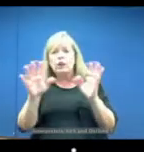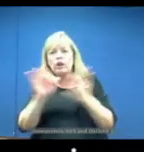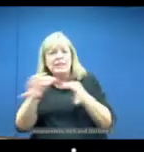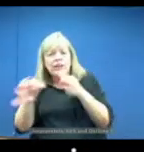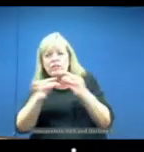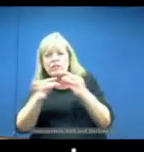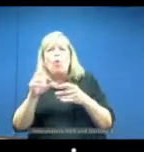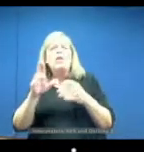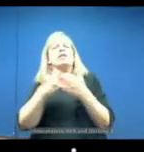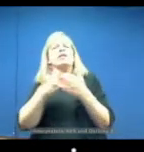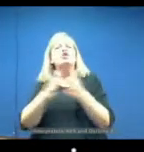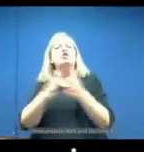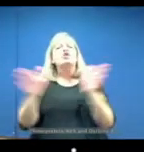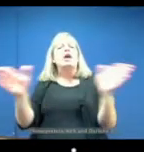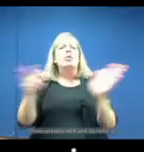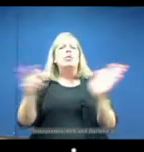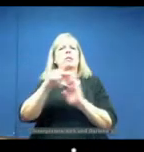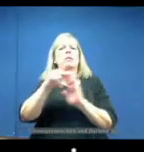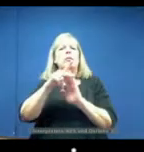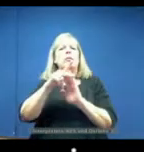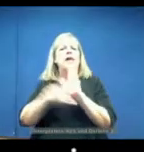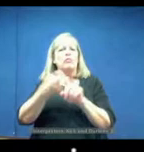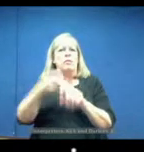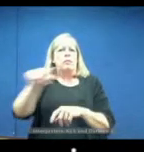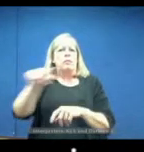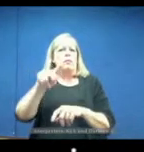that we've gone through.